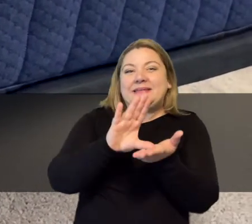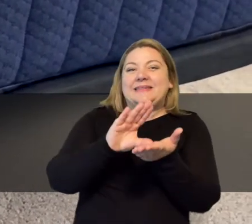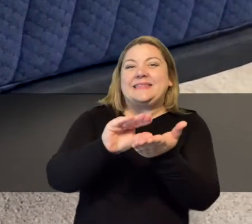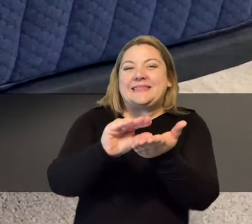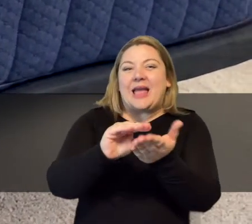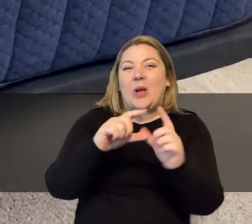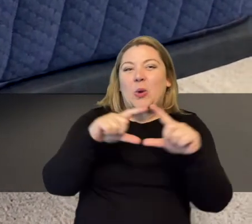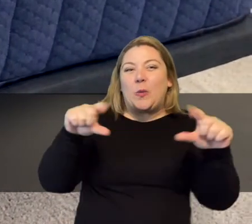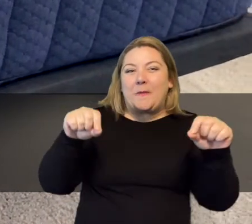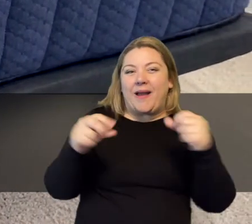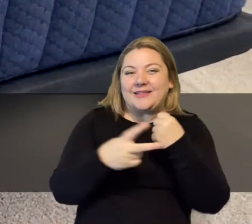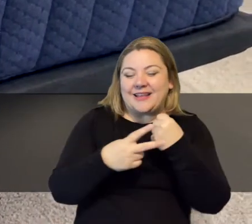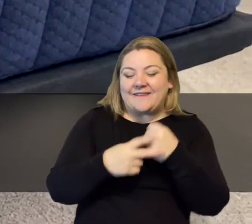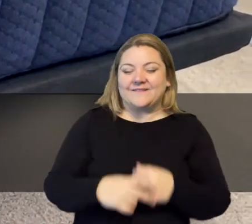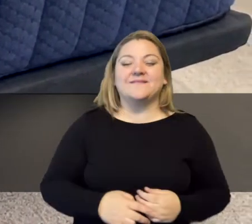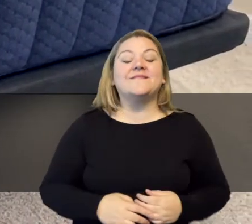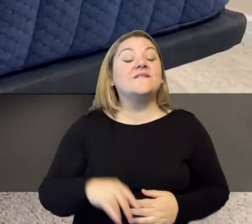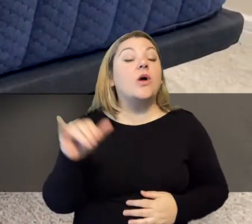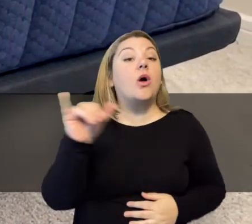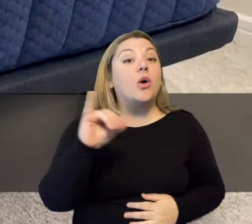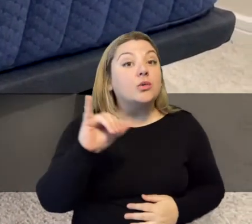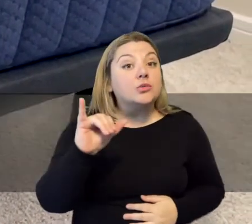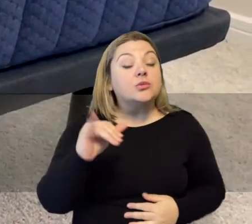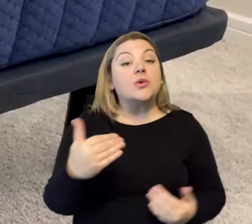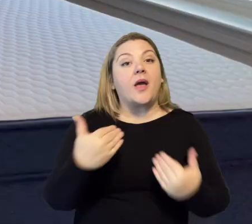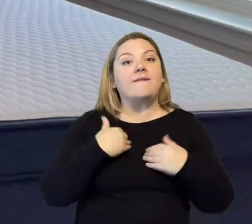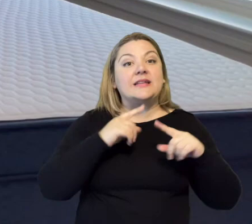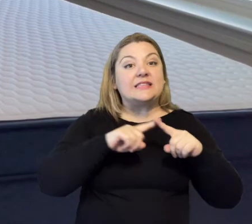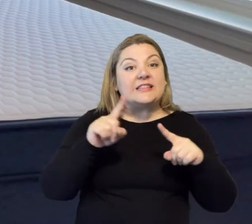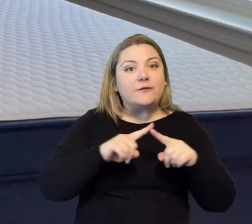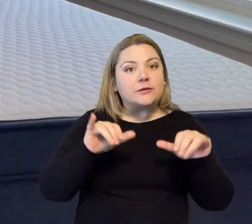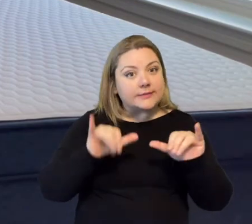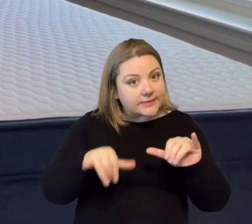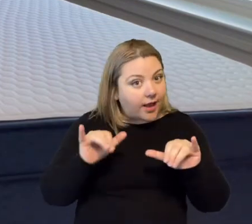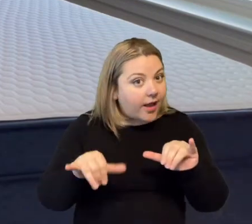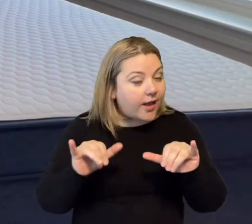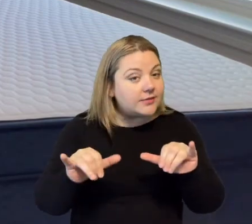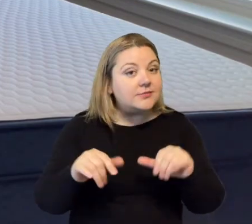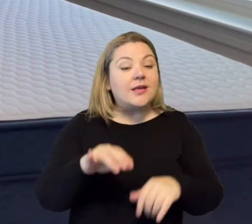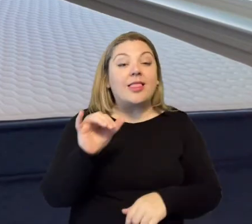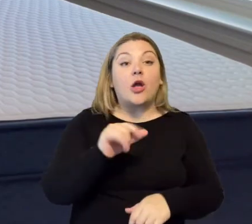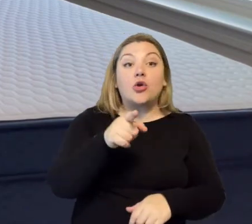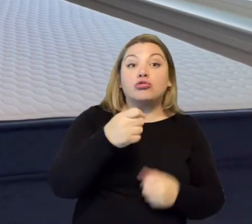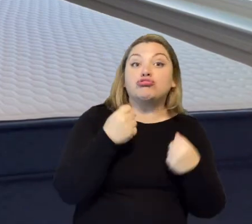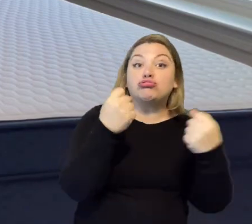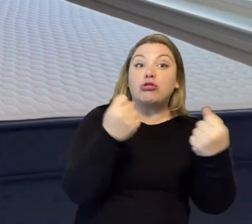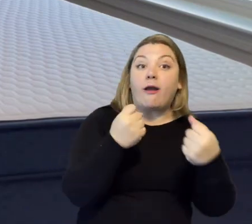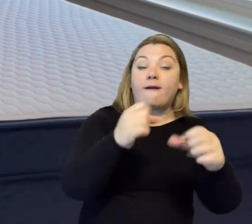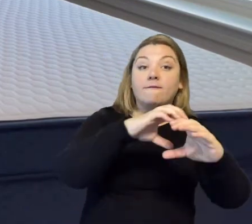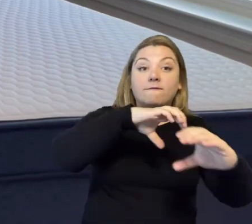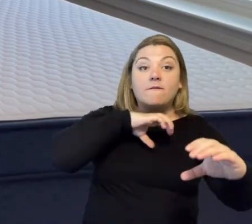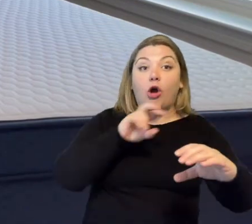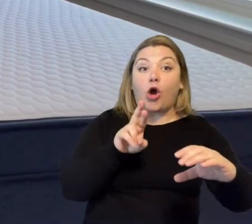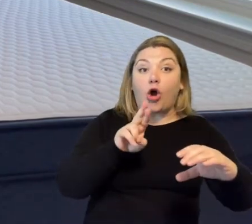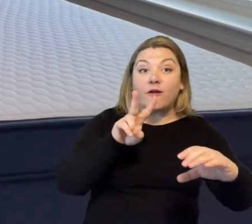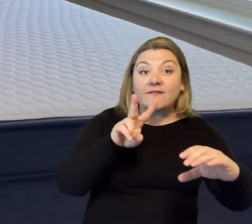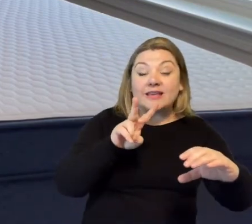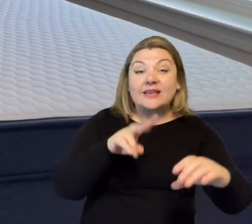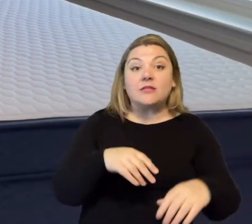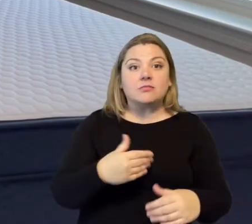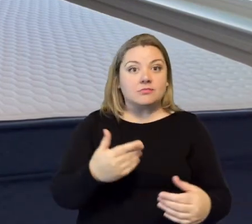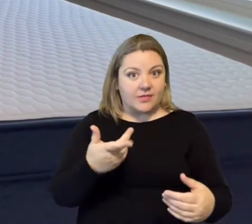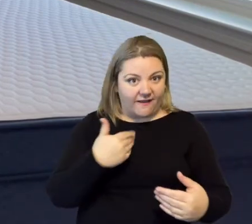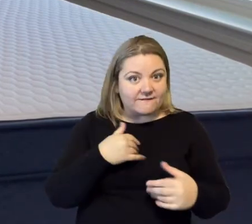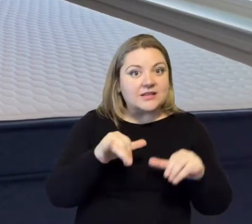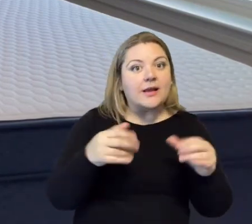unique thing is Brooklyn offers other size options like mattresses for your RV or a short queen. Brooklyn